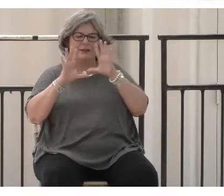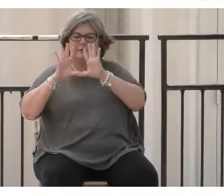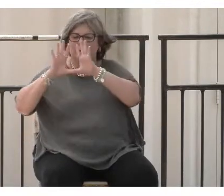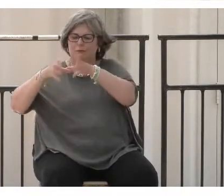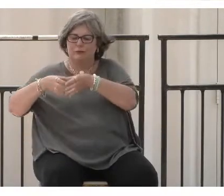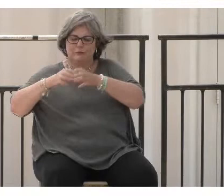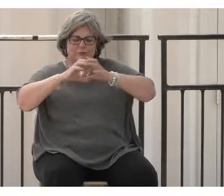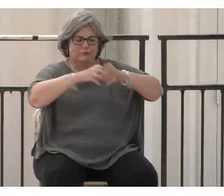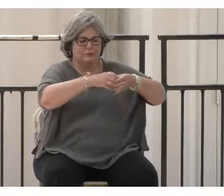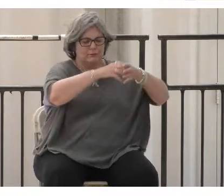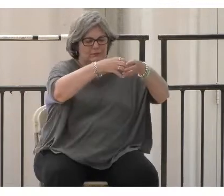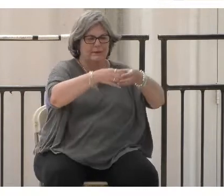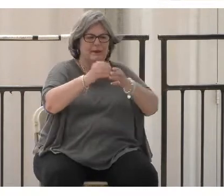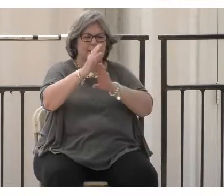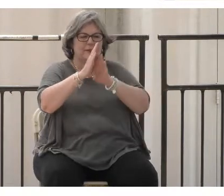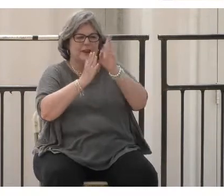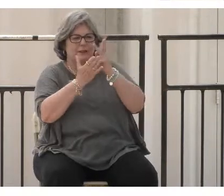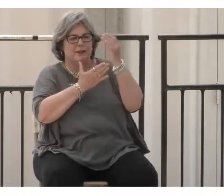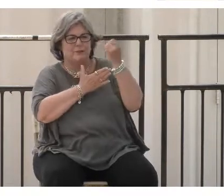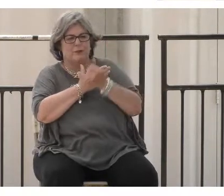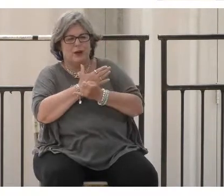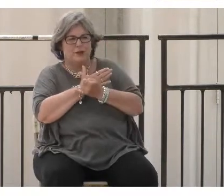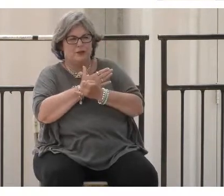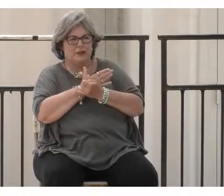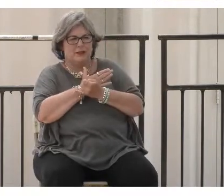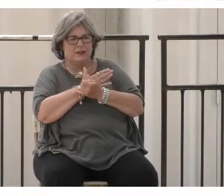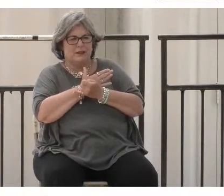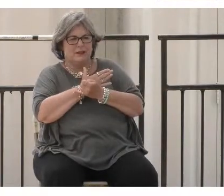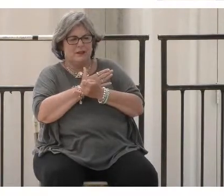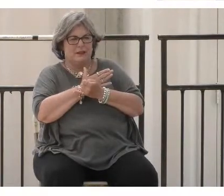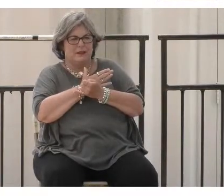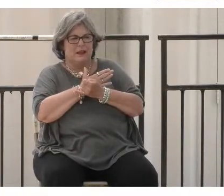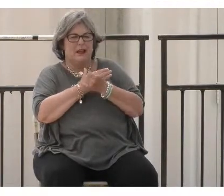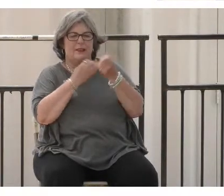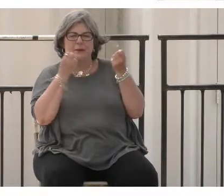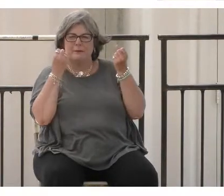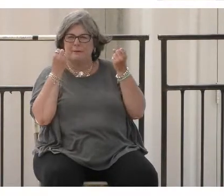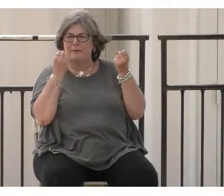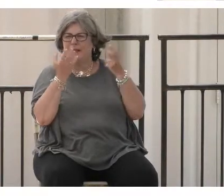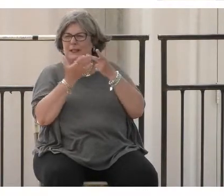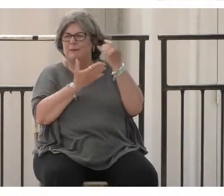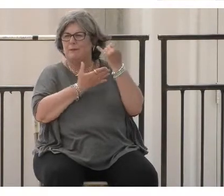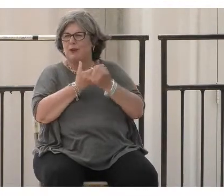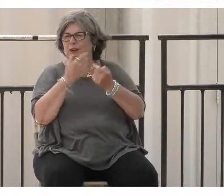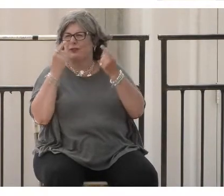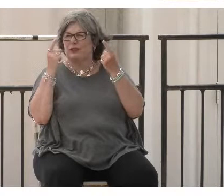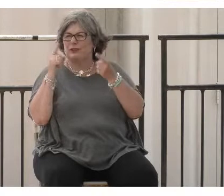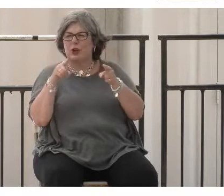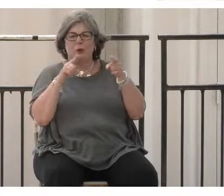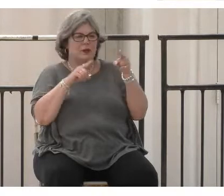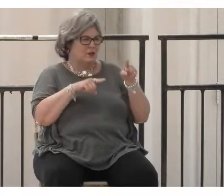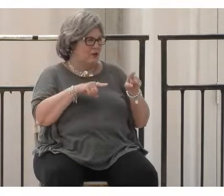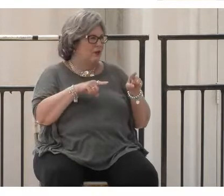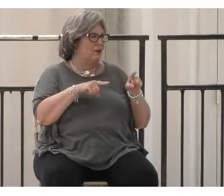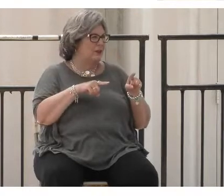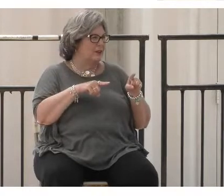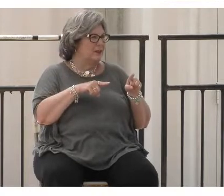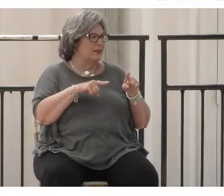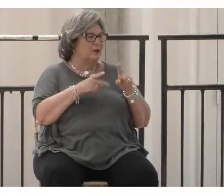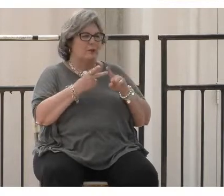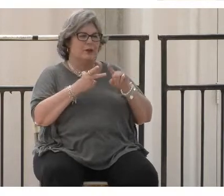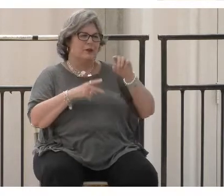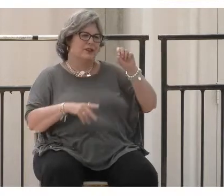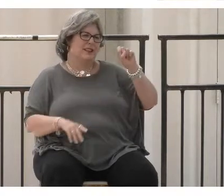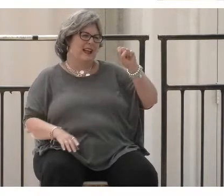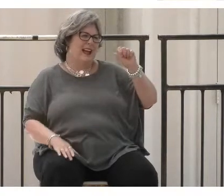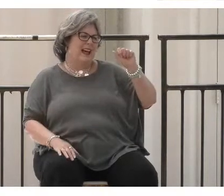worked together to build that project. We couldn't have done that in 4 months, and there are numerous projects like that. We wouldn't have been able to have Sandra with us